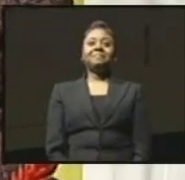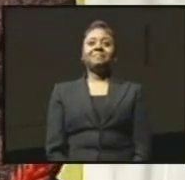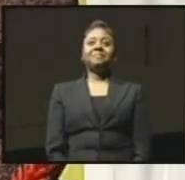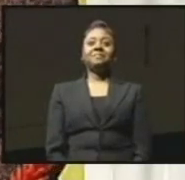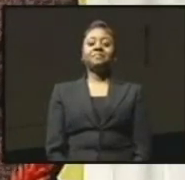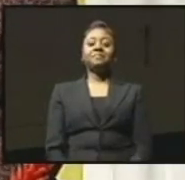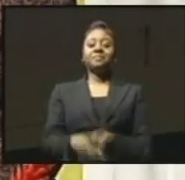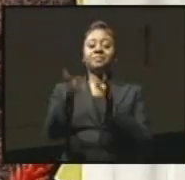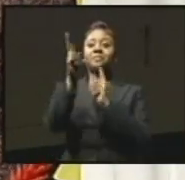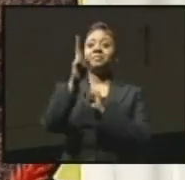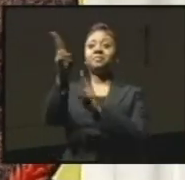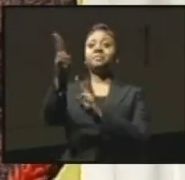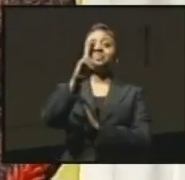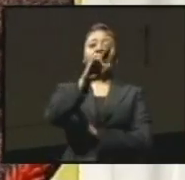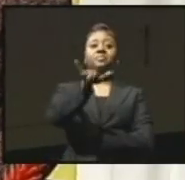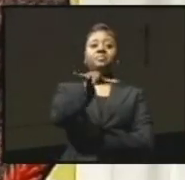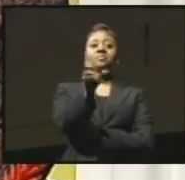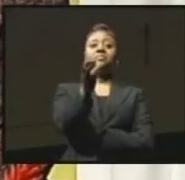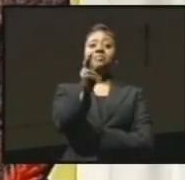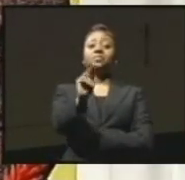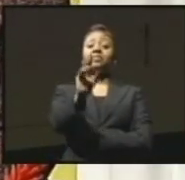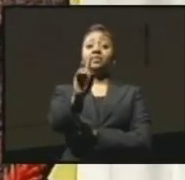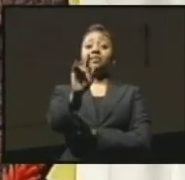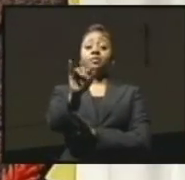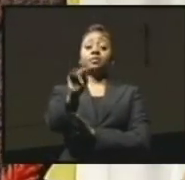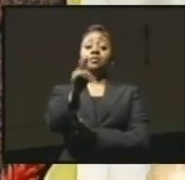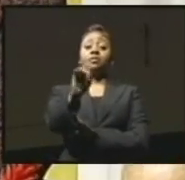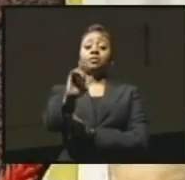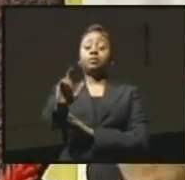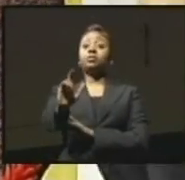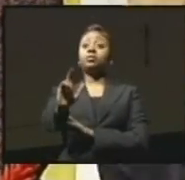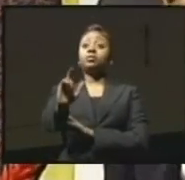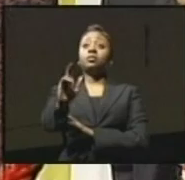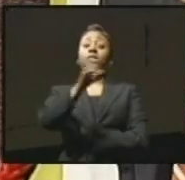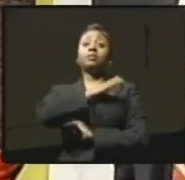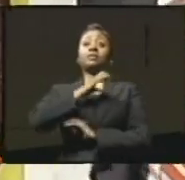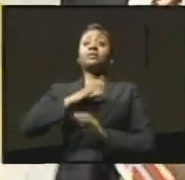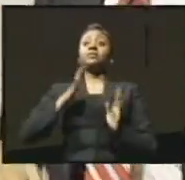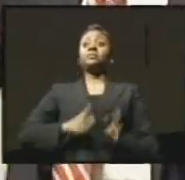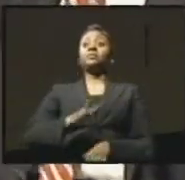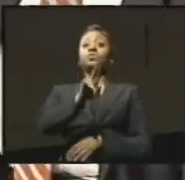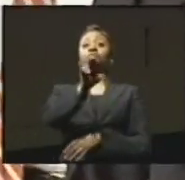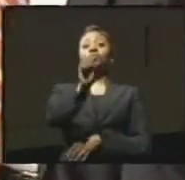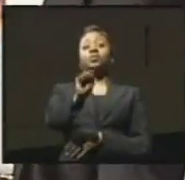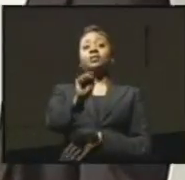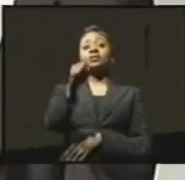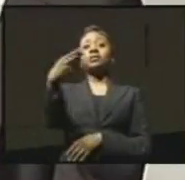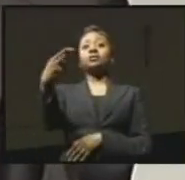The Honorable John Dingell, Congressman, U.S. House of Representatives.